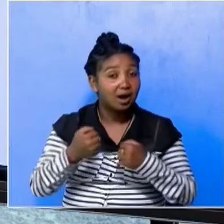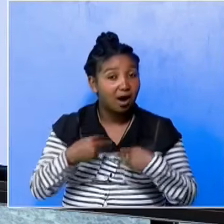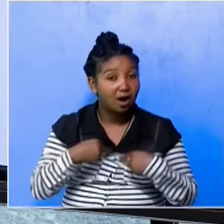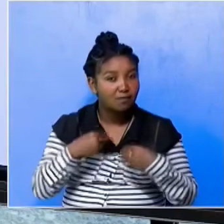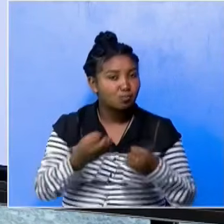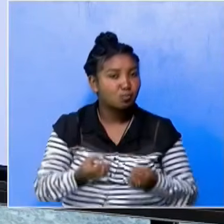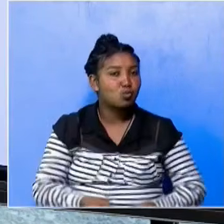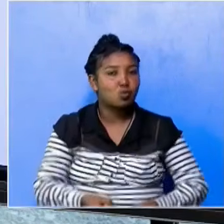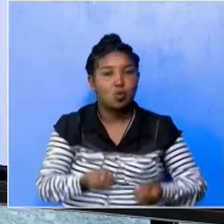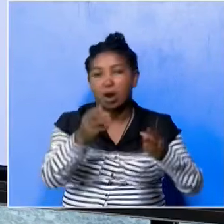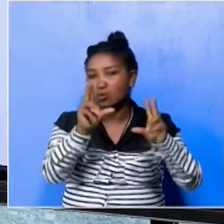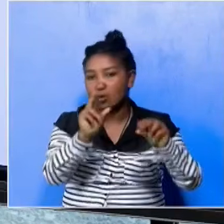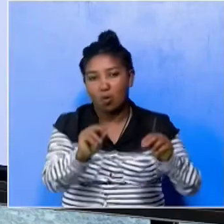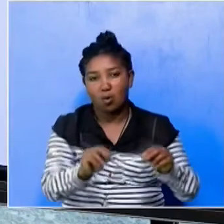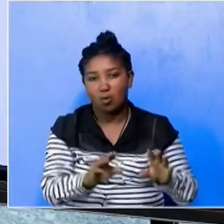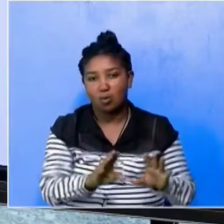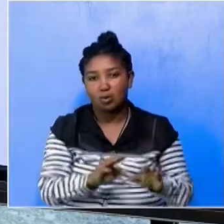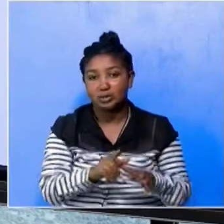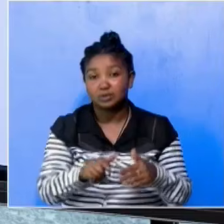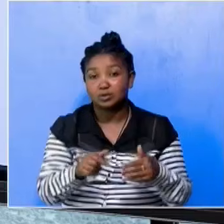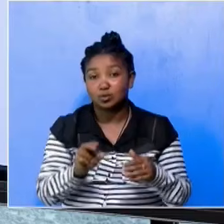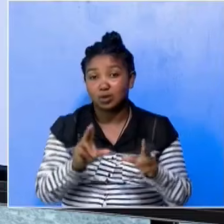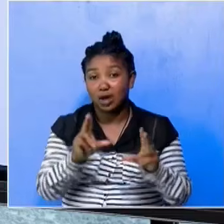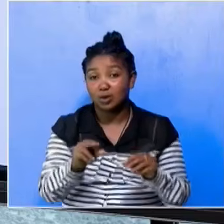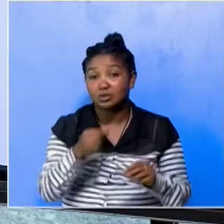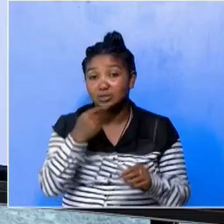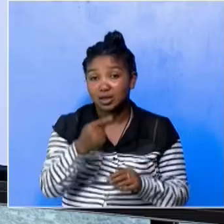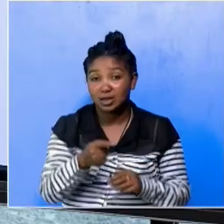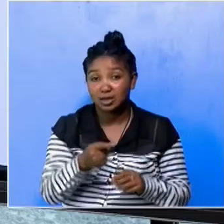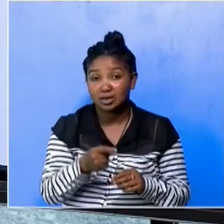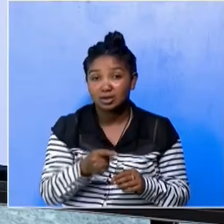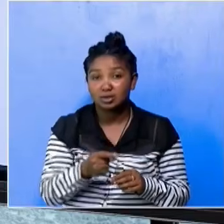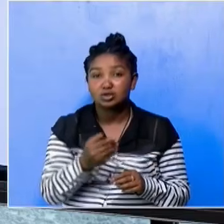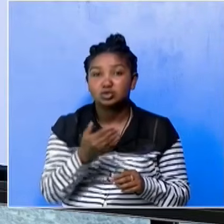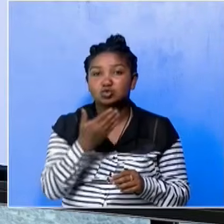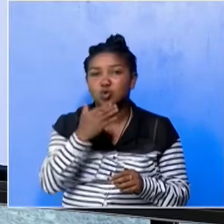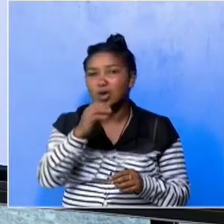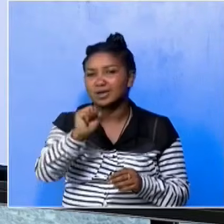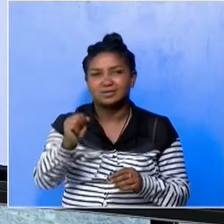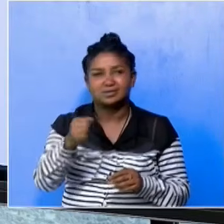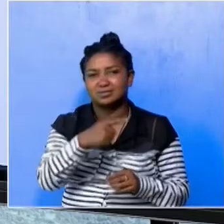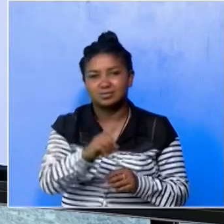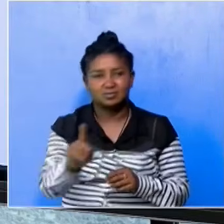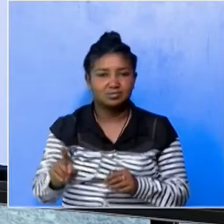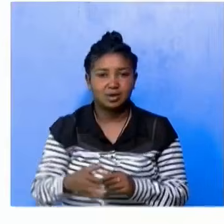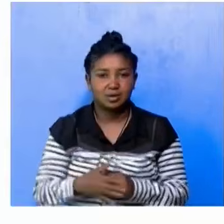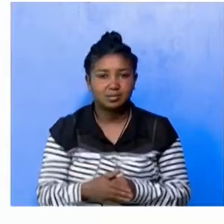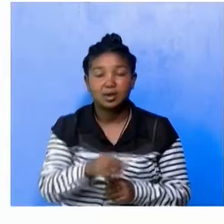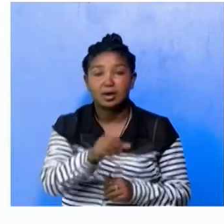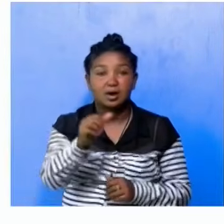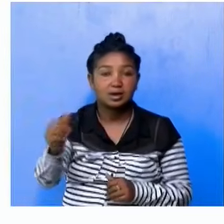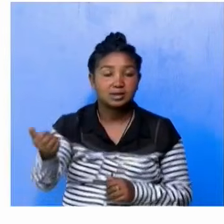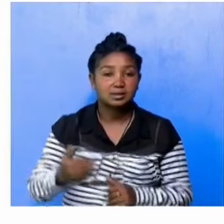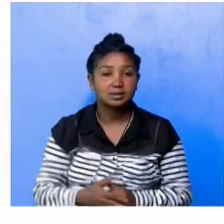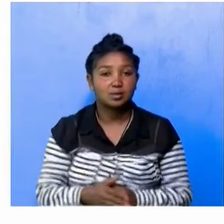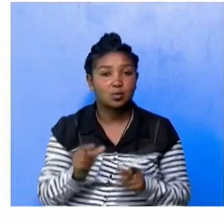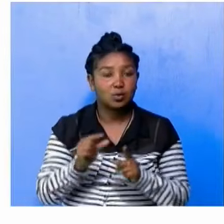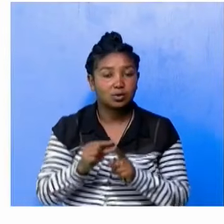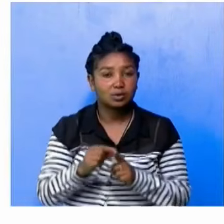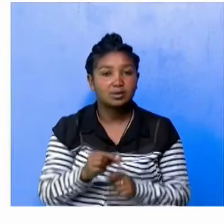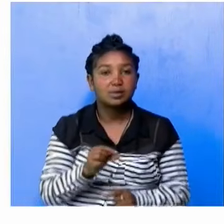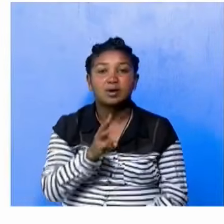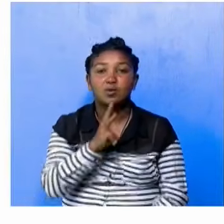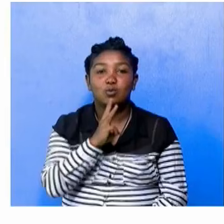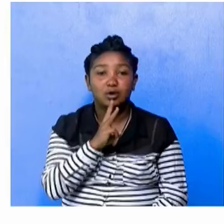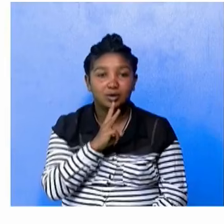plural form. We cannot say sugars. Another, water. When we